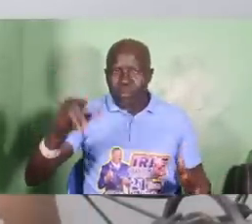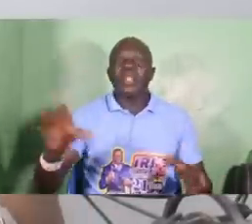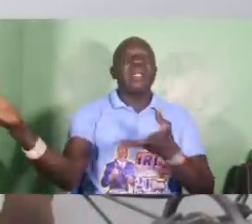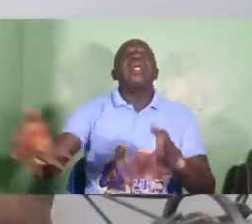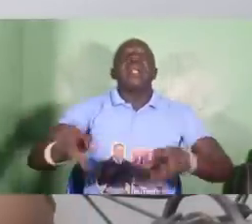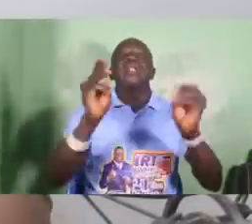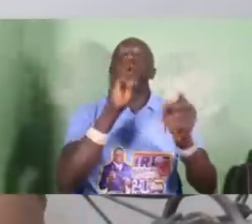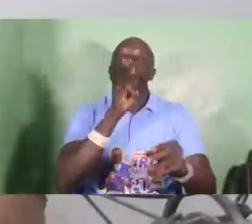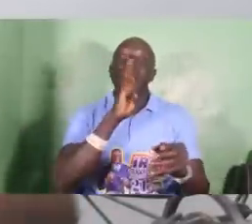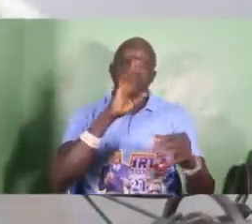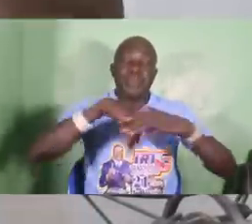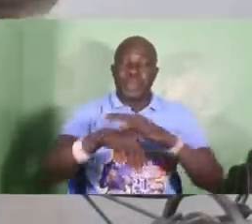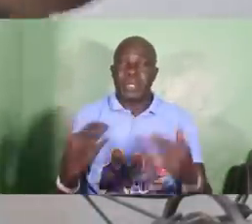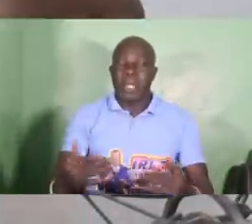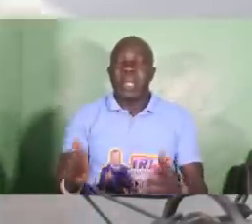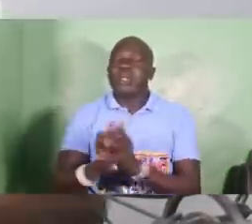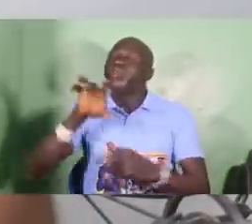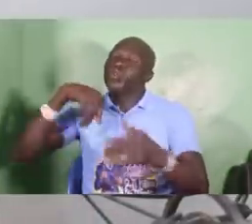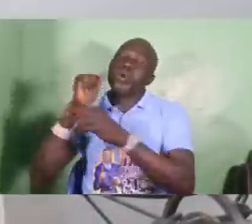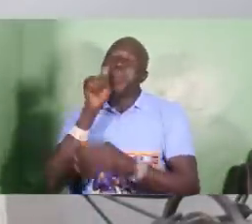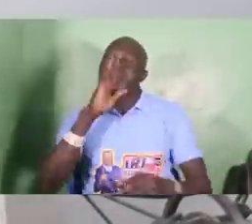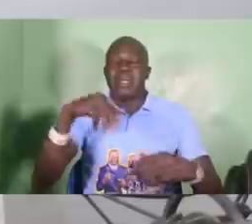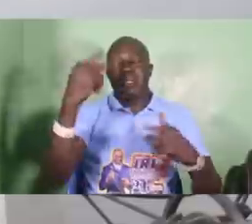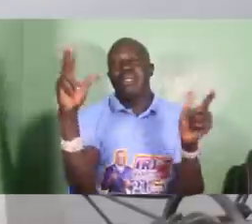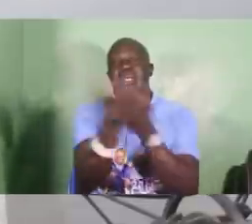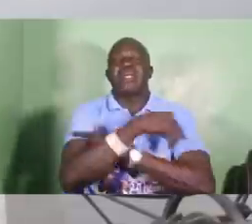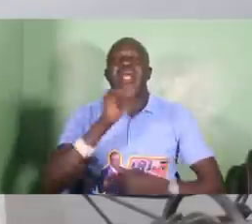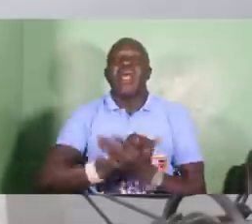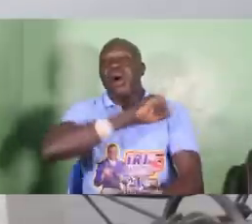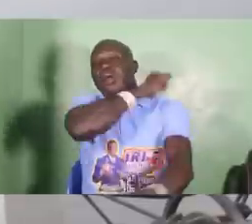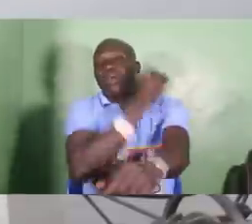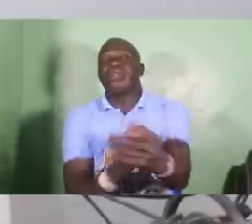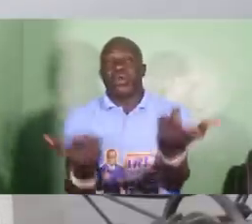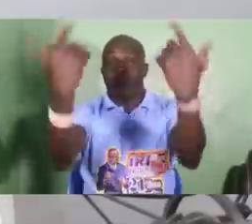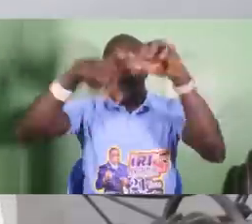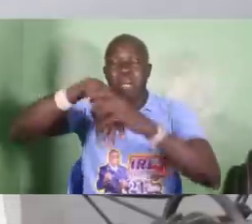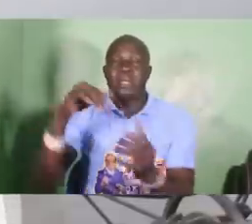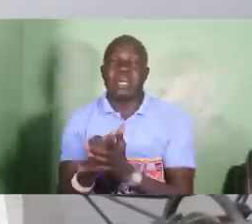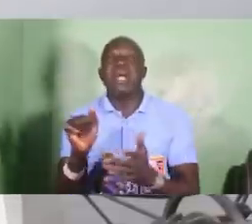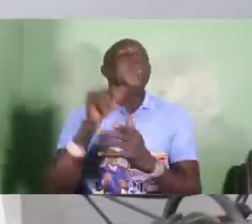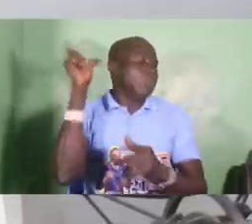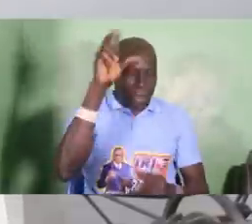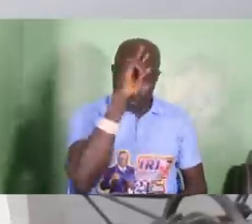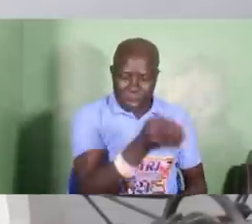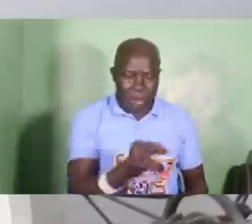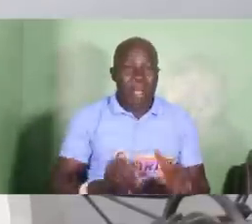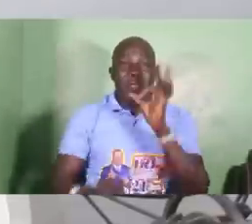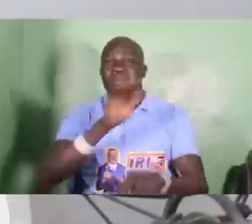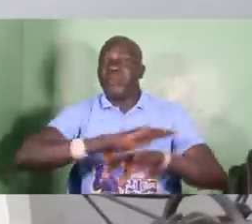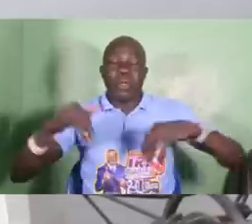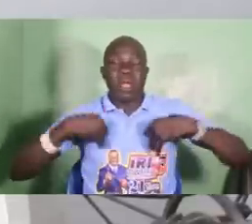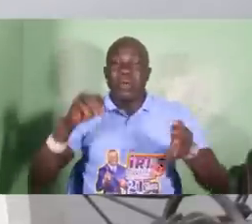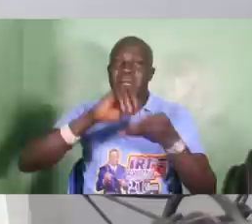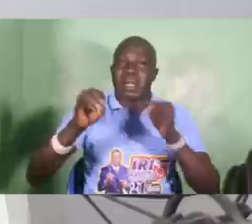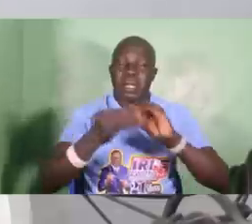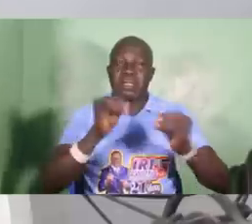powerful. That water should be beside the radio. Tomorrow it will be 3 days. Authority will come down. Hear me, sir. If you don't